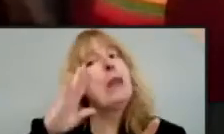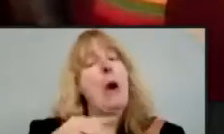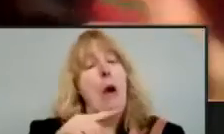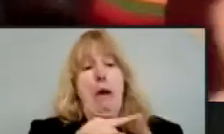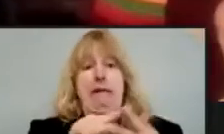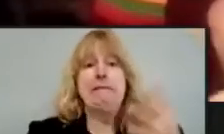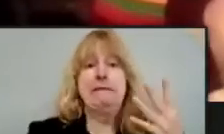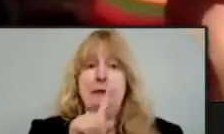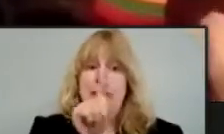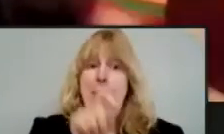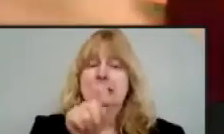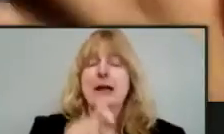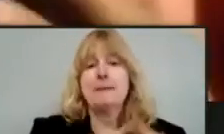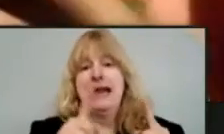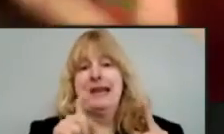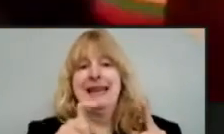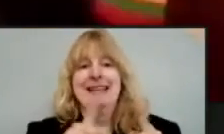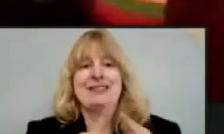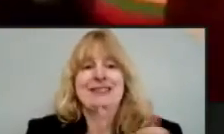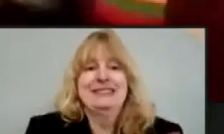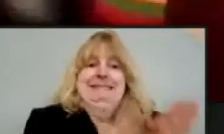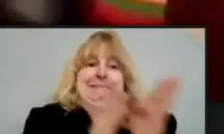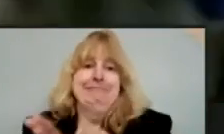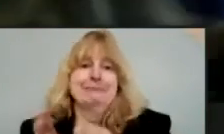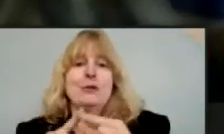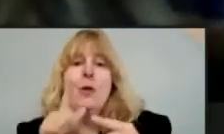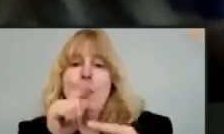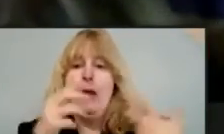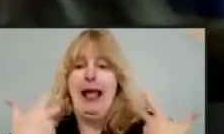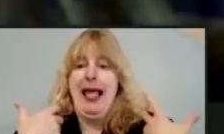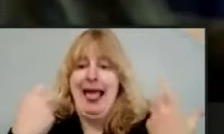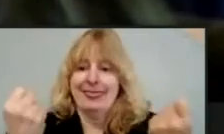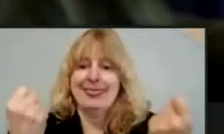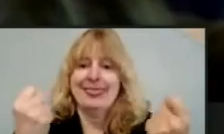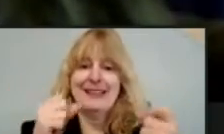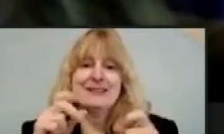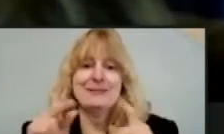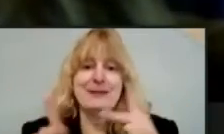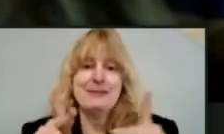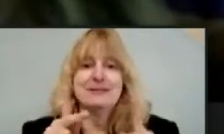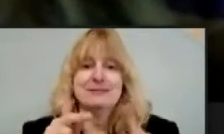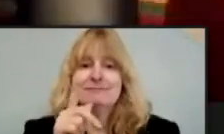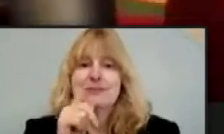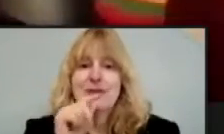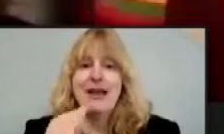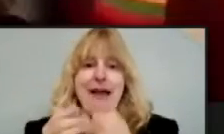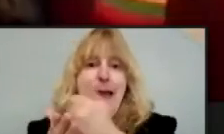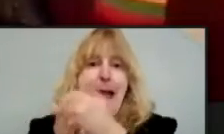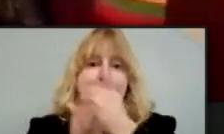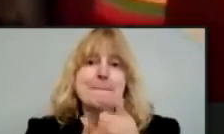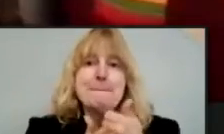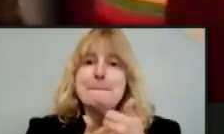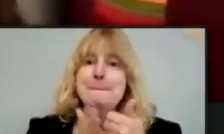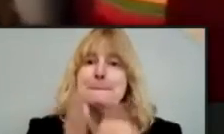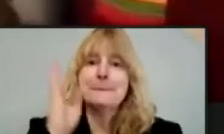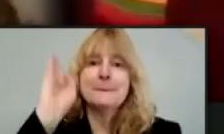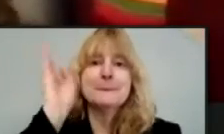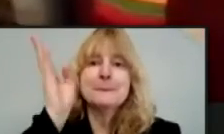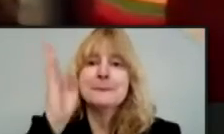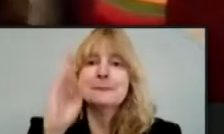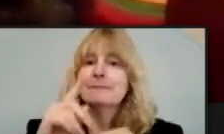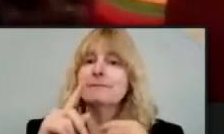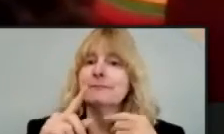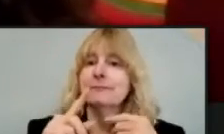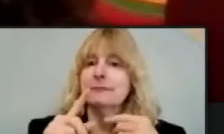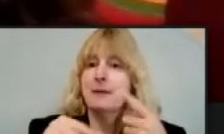actually need to move to our health folks who can hopefully shed some light on this. But was there one other? No, that